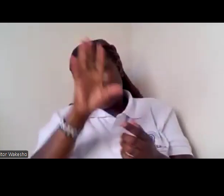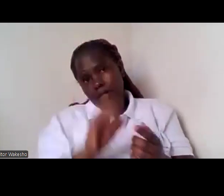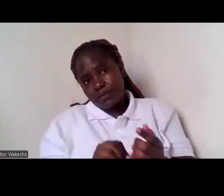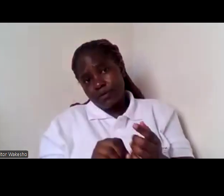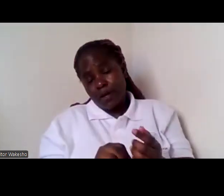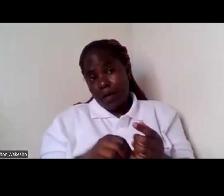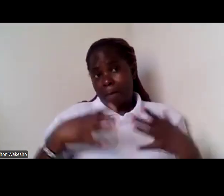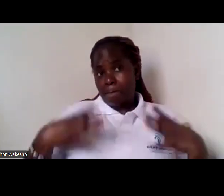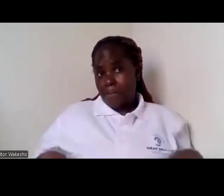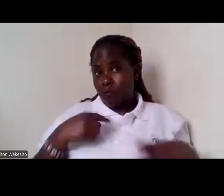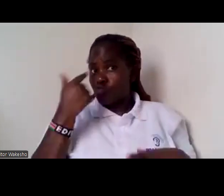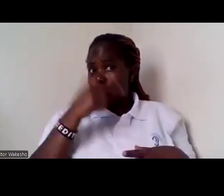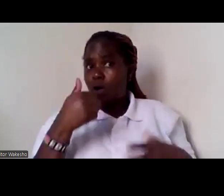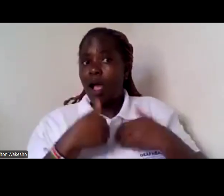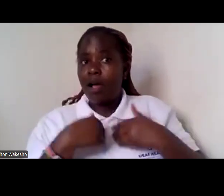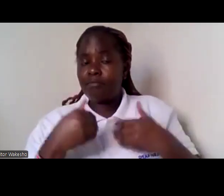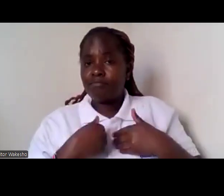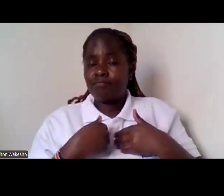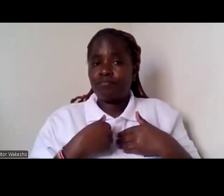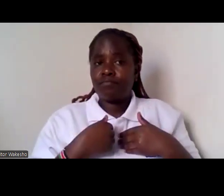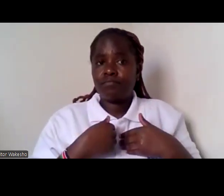have high levels of